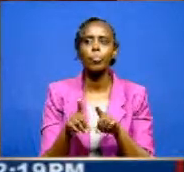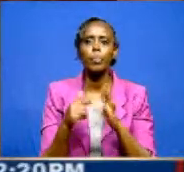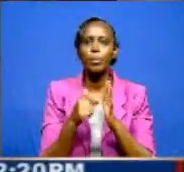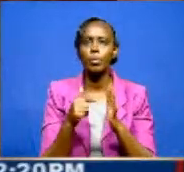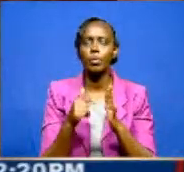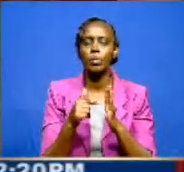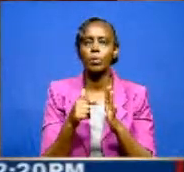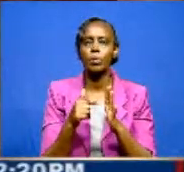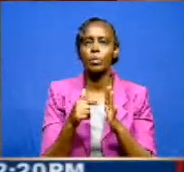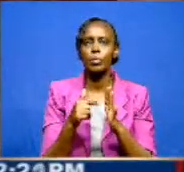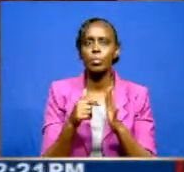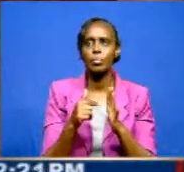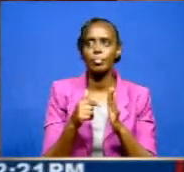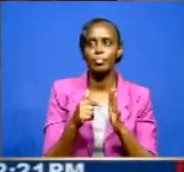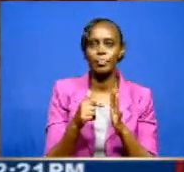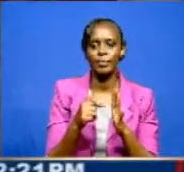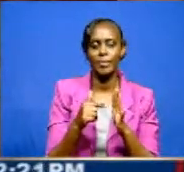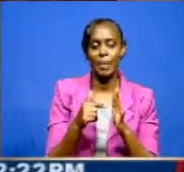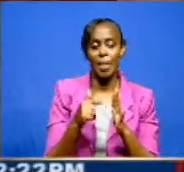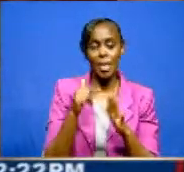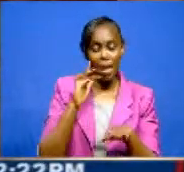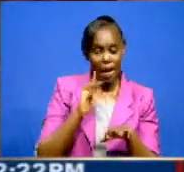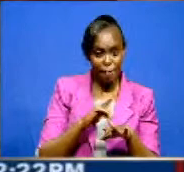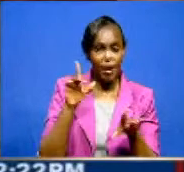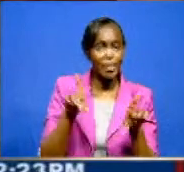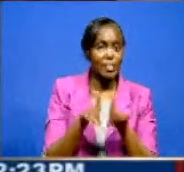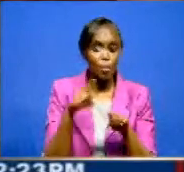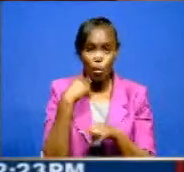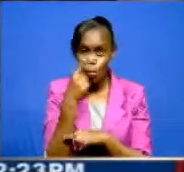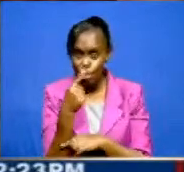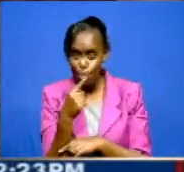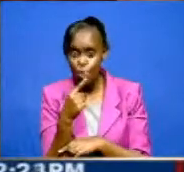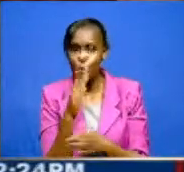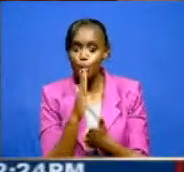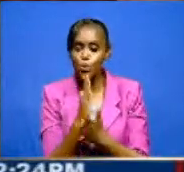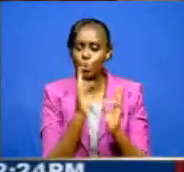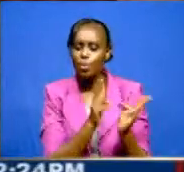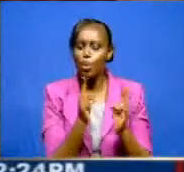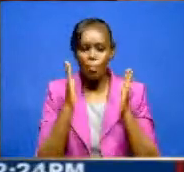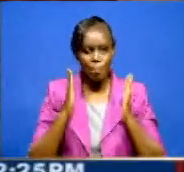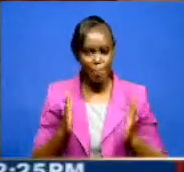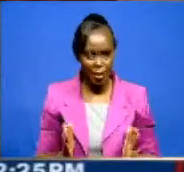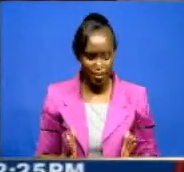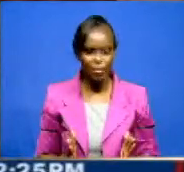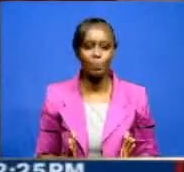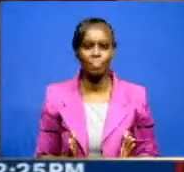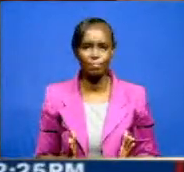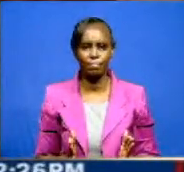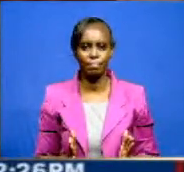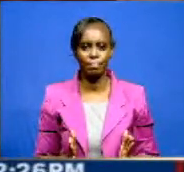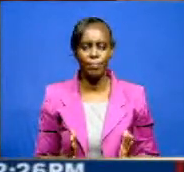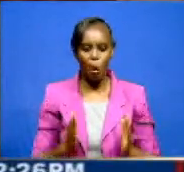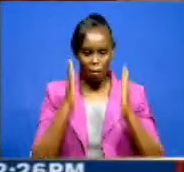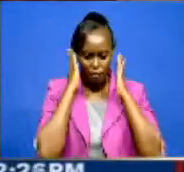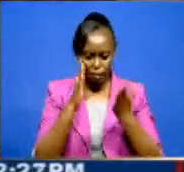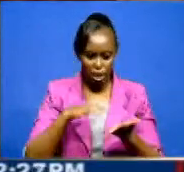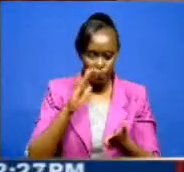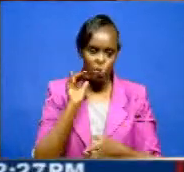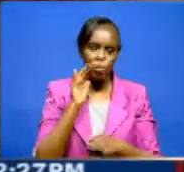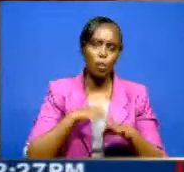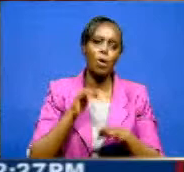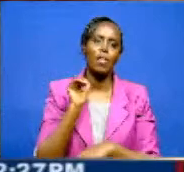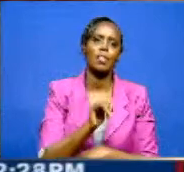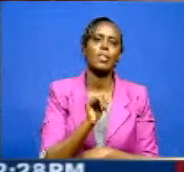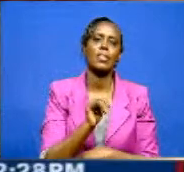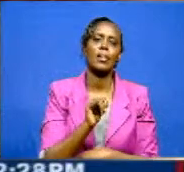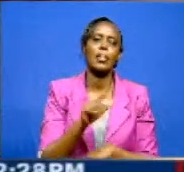Senator Omanga wants me to say hustlers. But really what the common mwananchi is looking at. So even